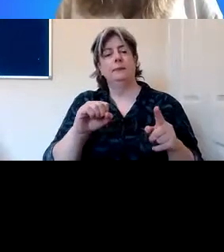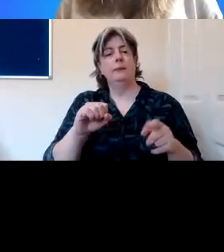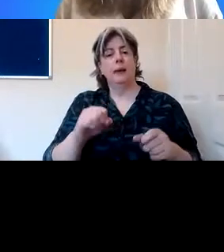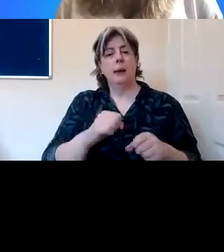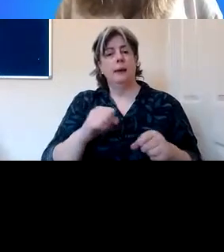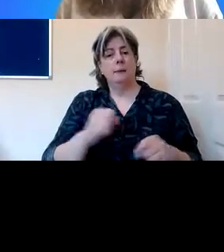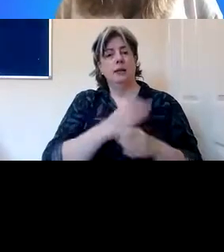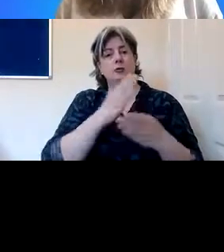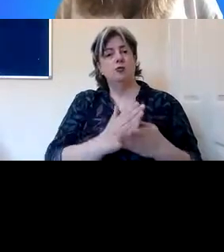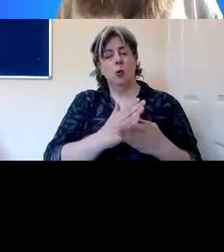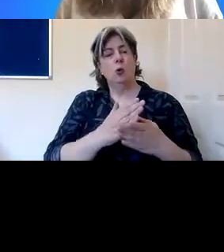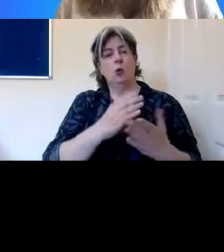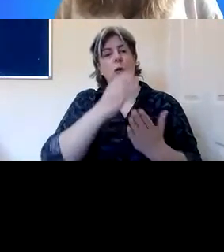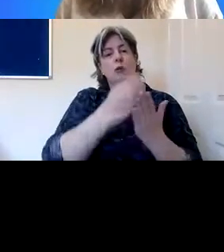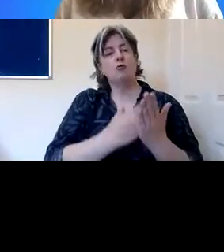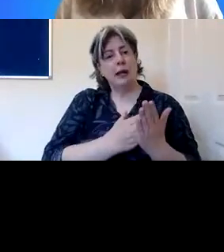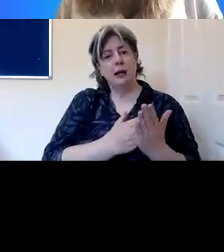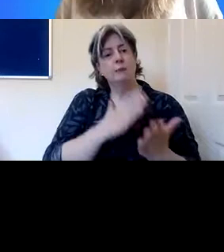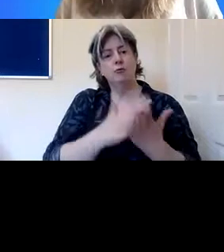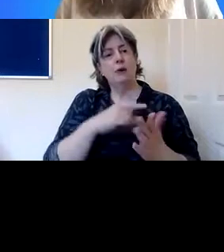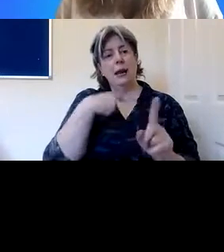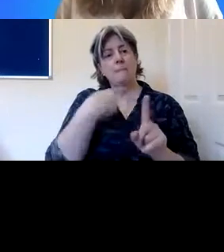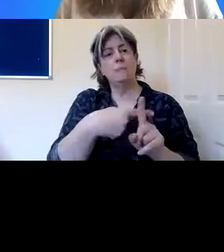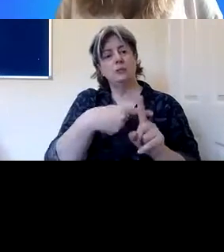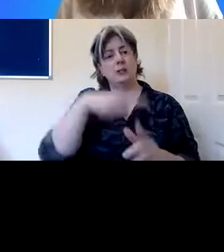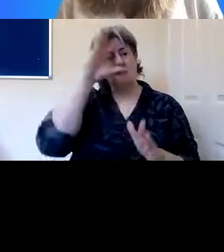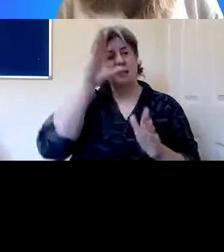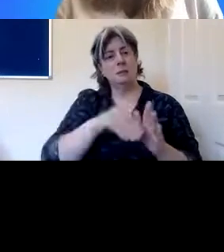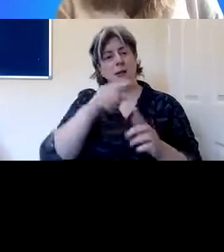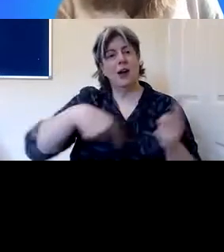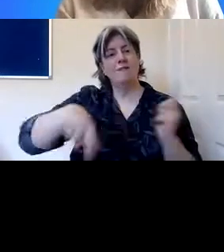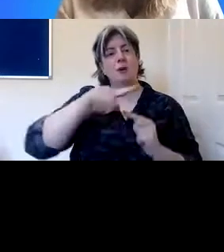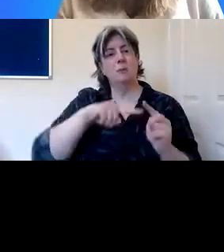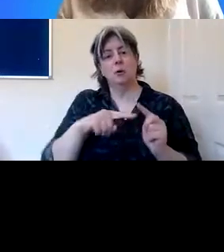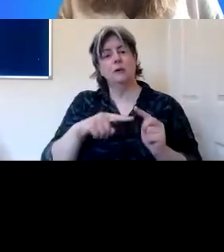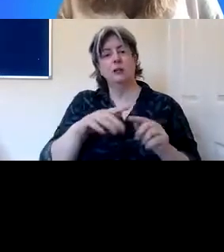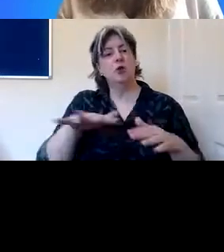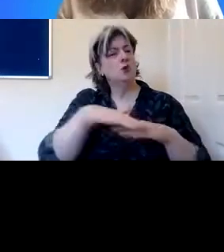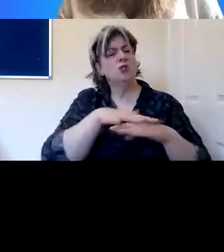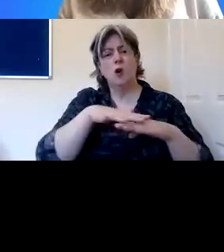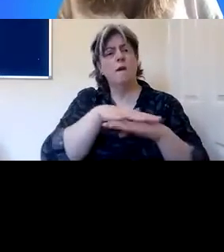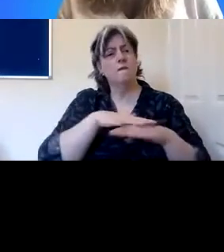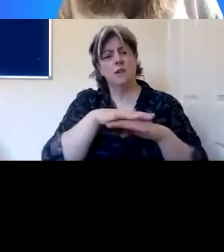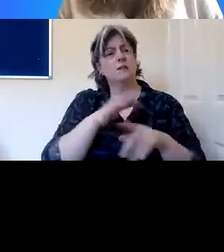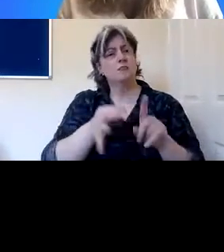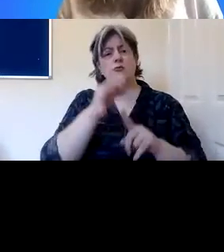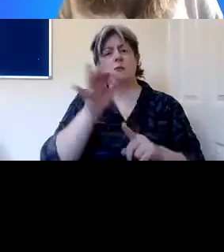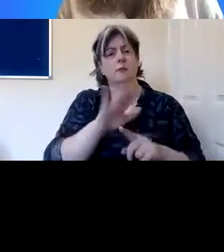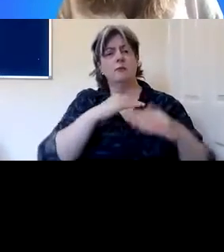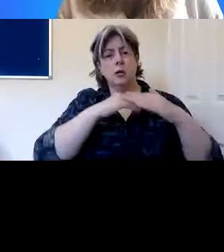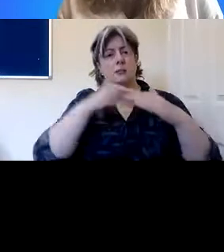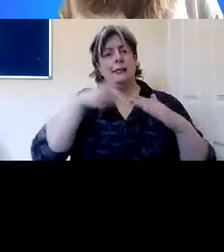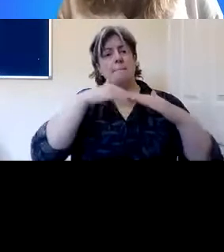curriculum a really positive experience for everybody and something that goes beyond scratching the surface. So we will make that commitment. We